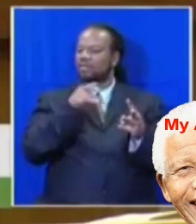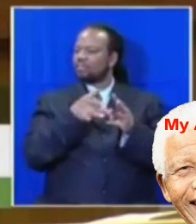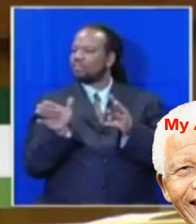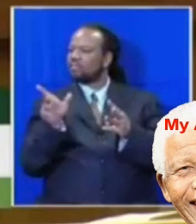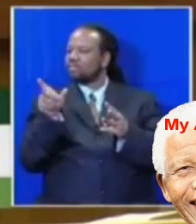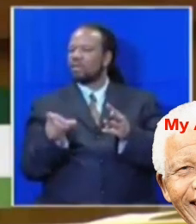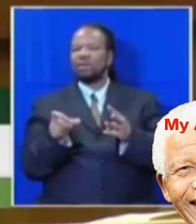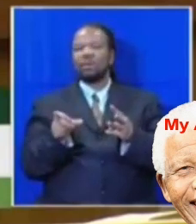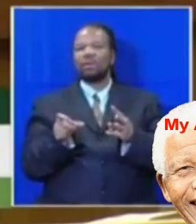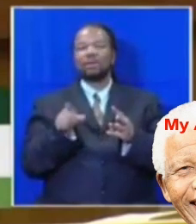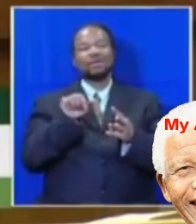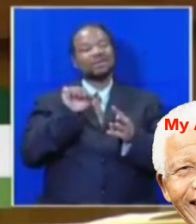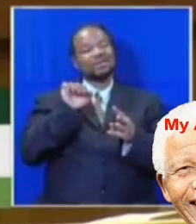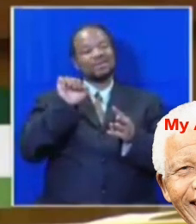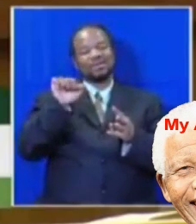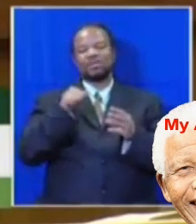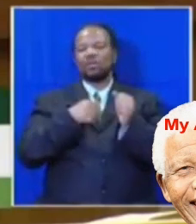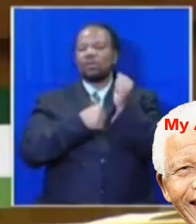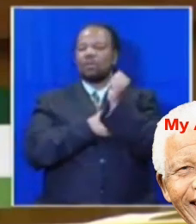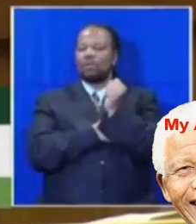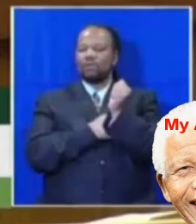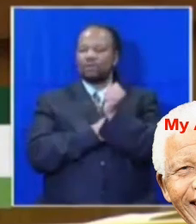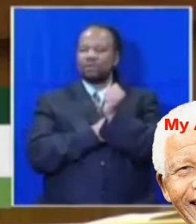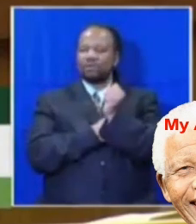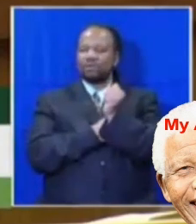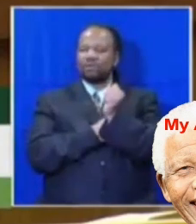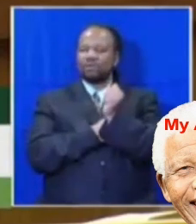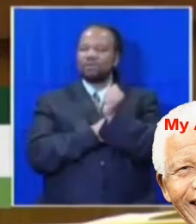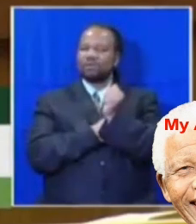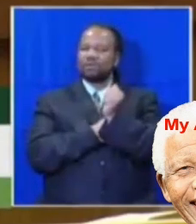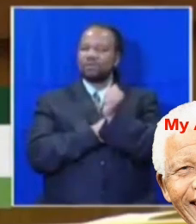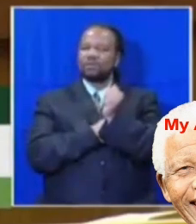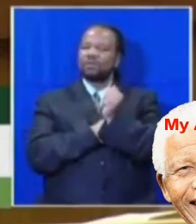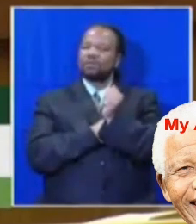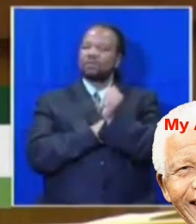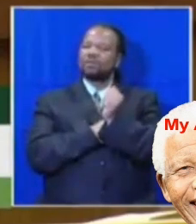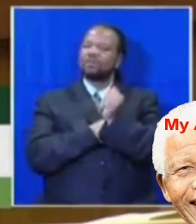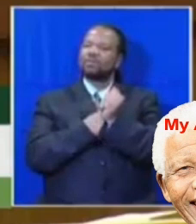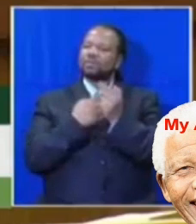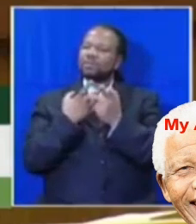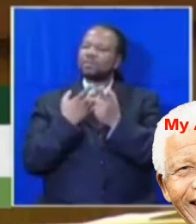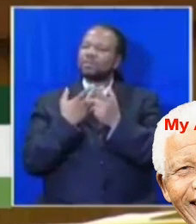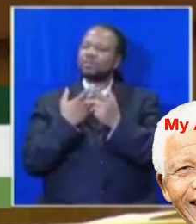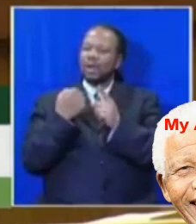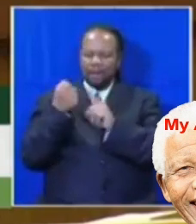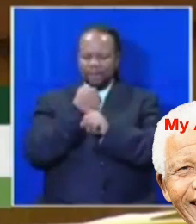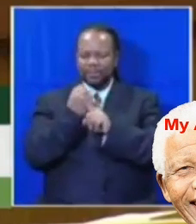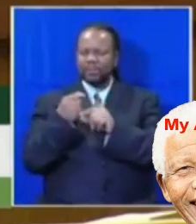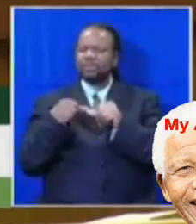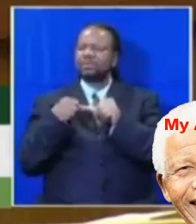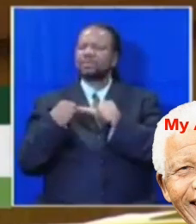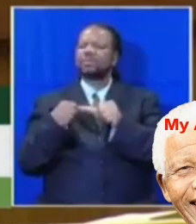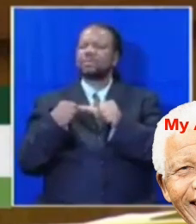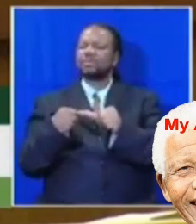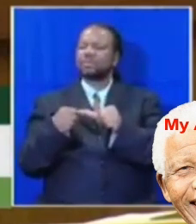his office and his person continues to be abused in this House, as demonstrated by this